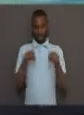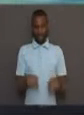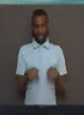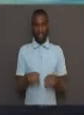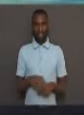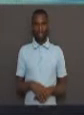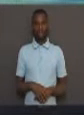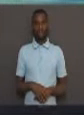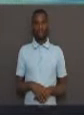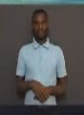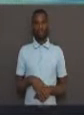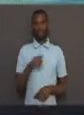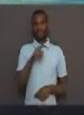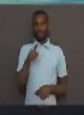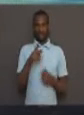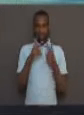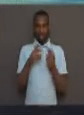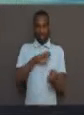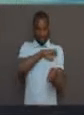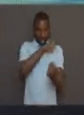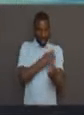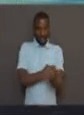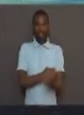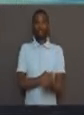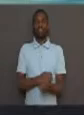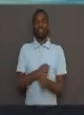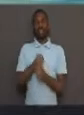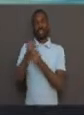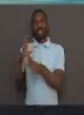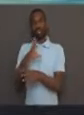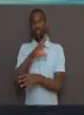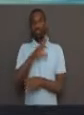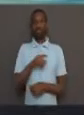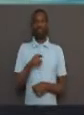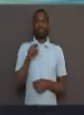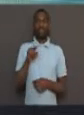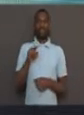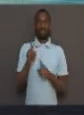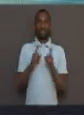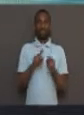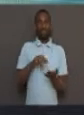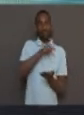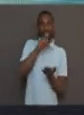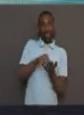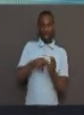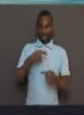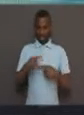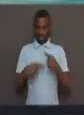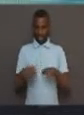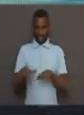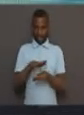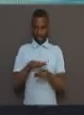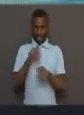Today, you will learn about the energy that is released during nuclear